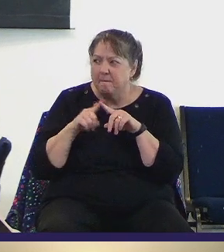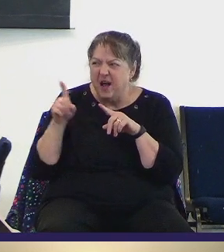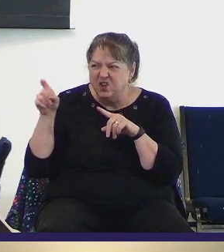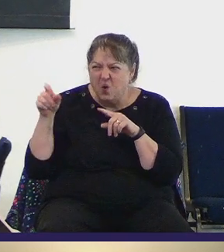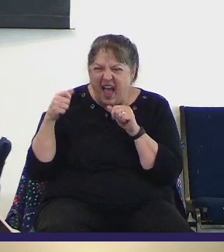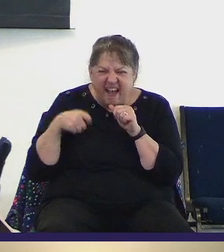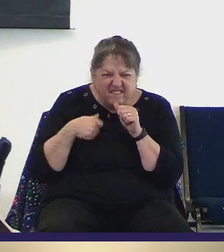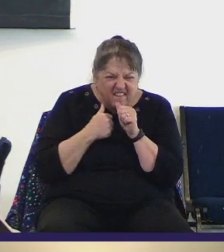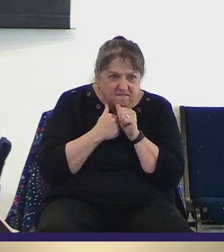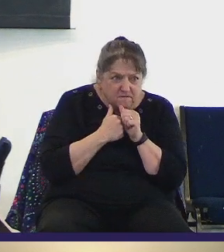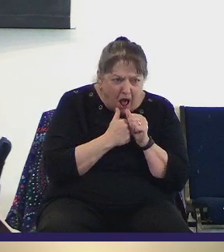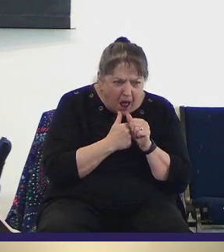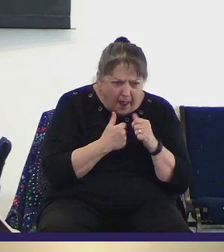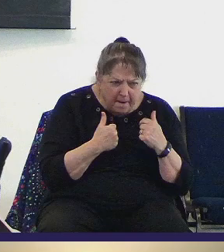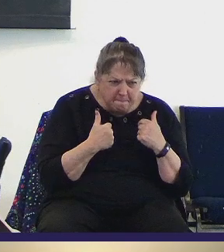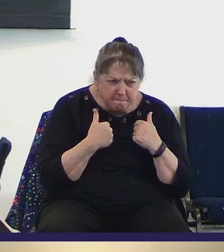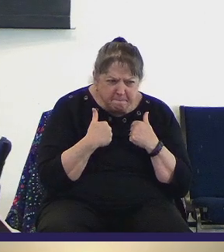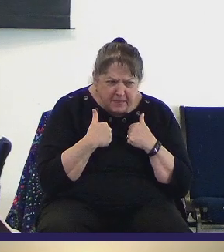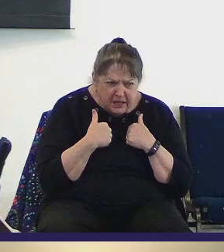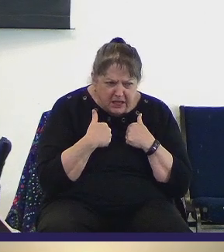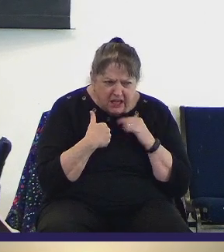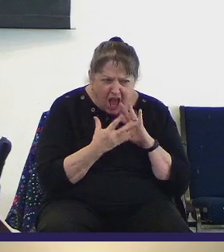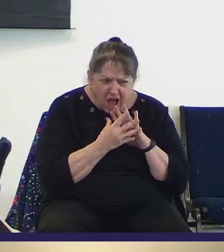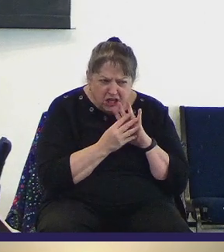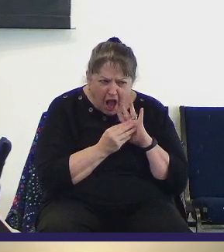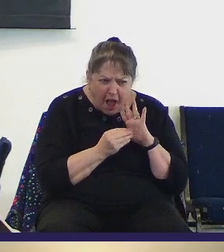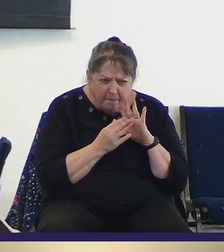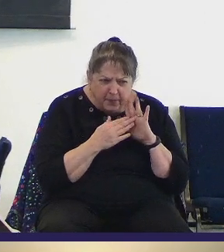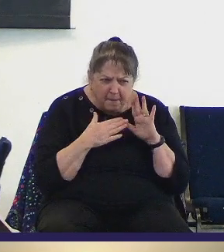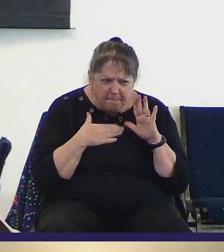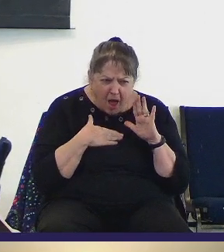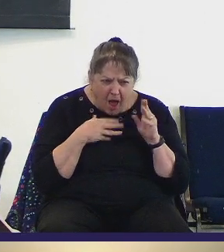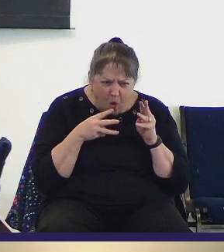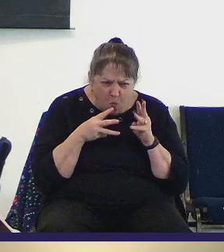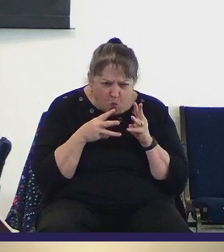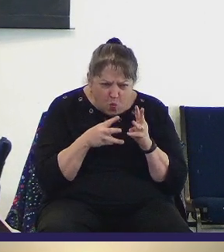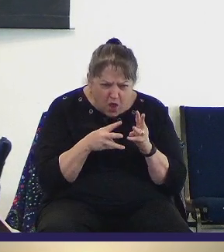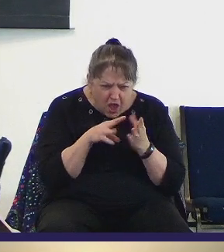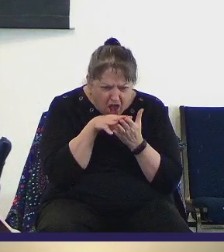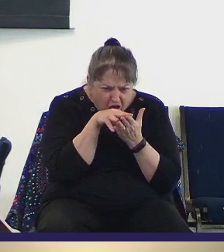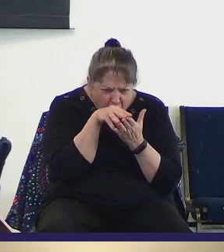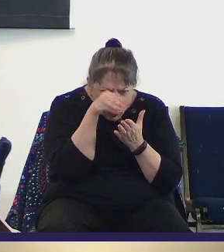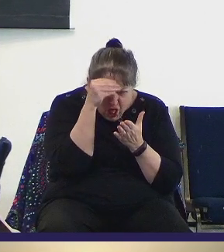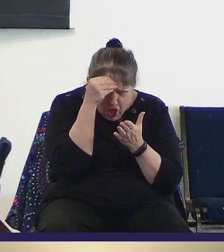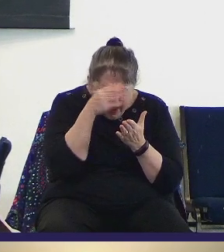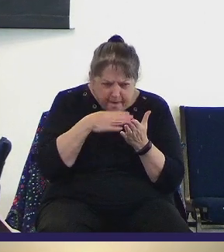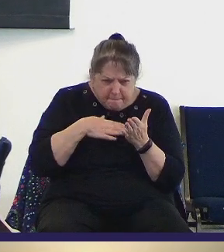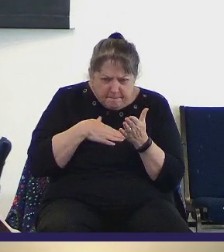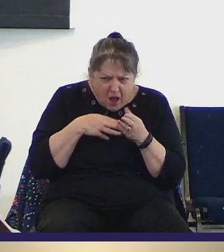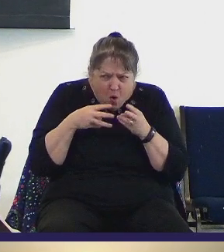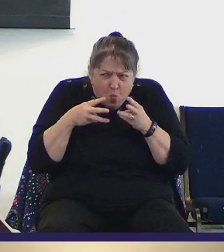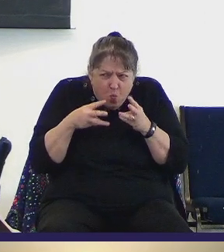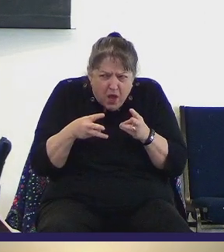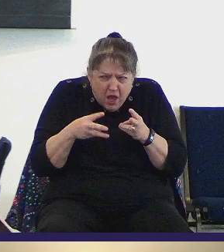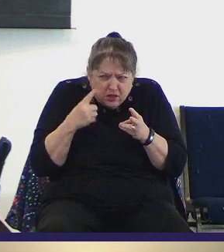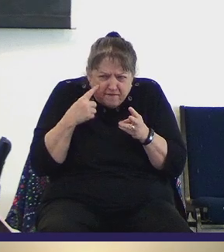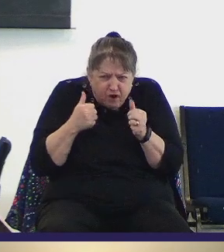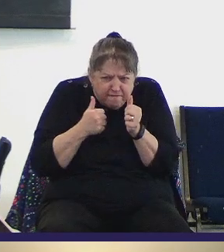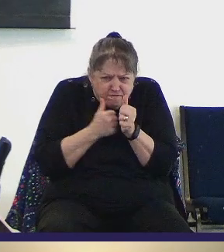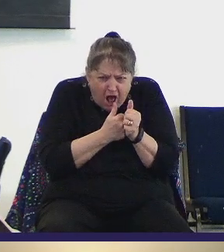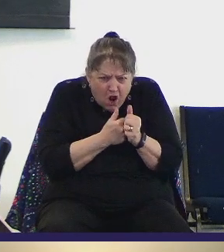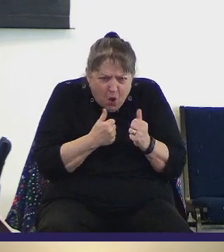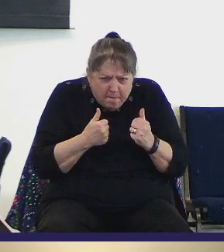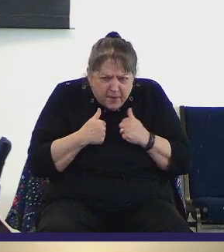me, watch how I do things, and learn from me as an example. And then